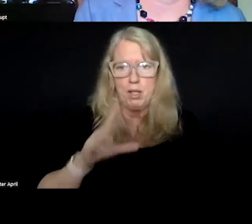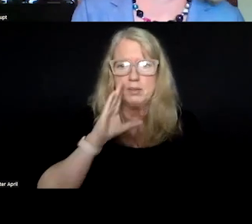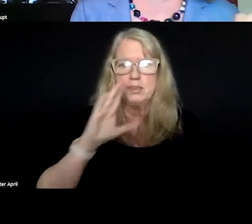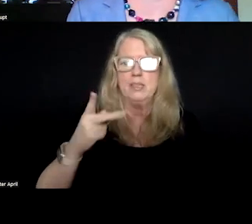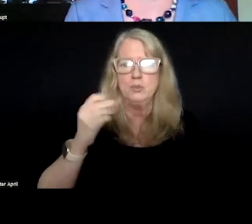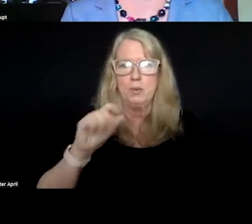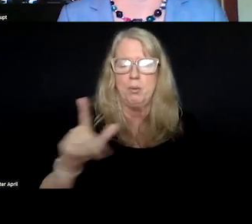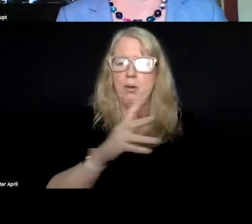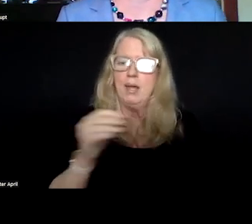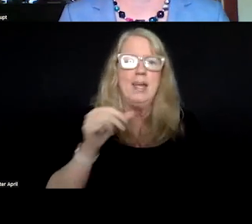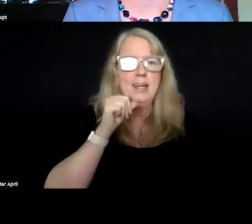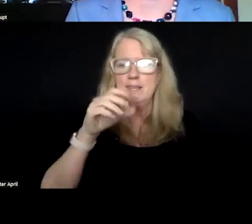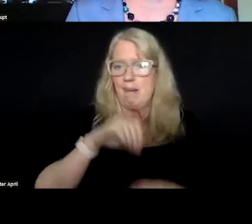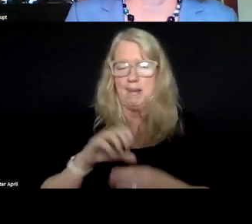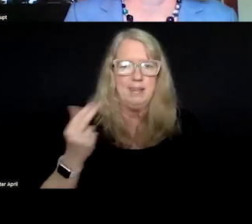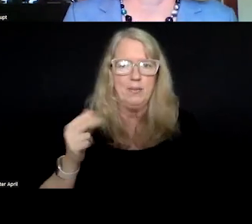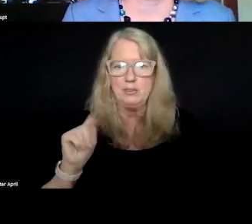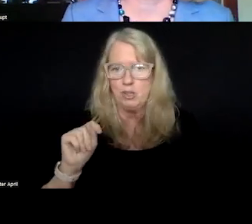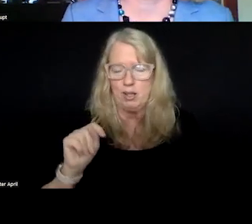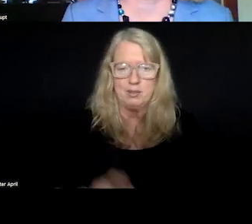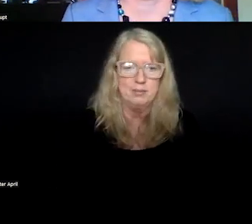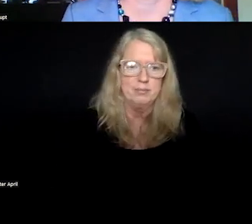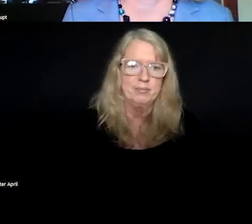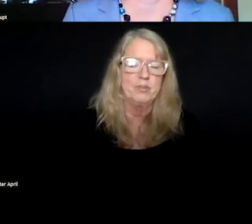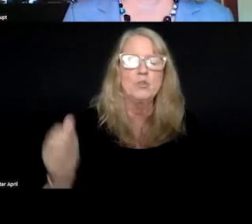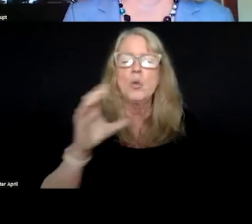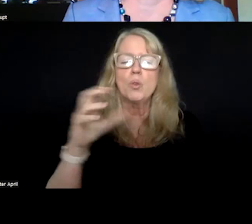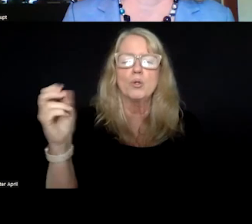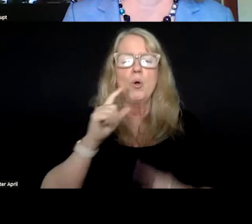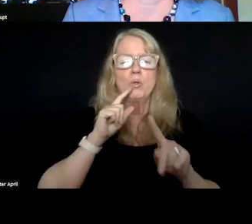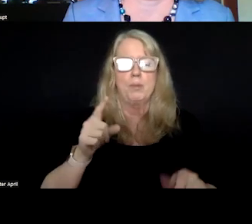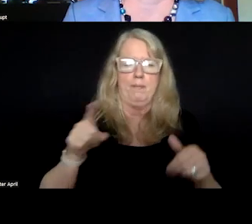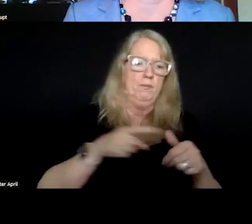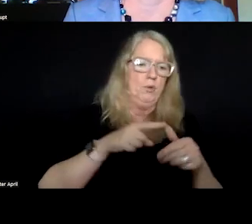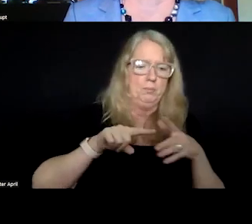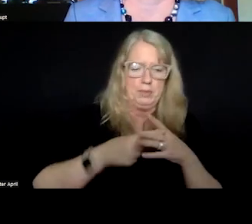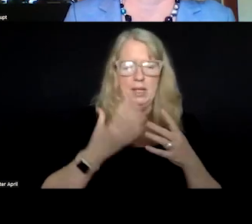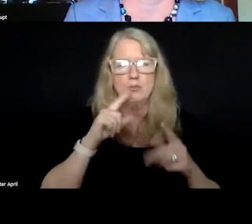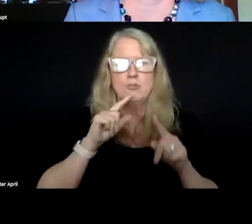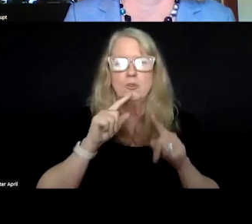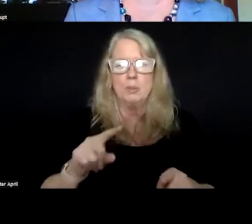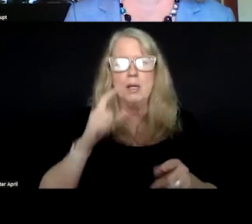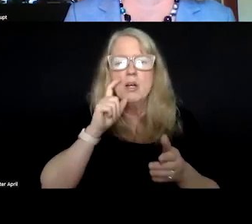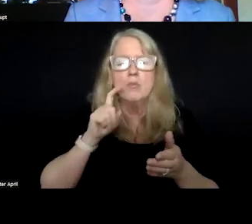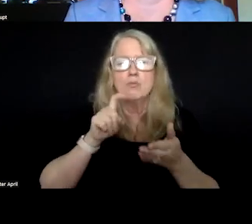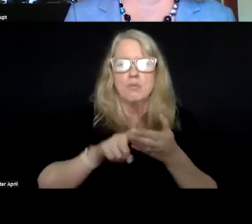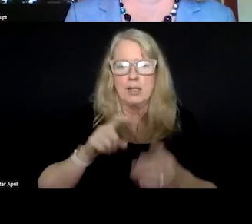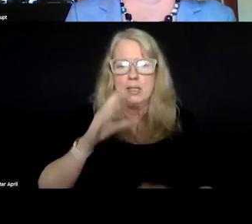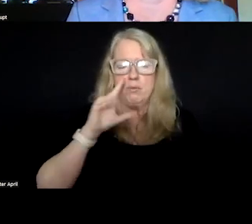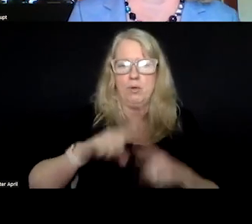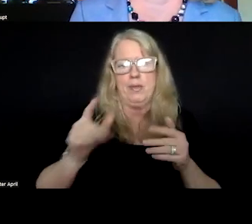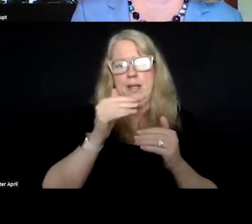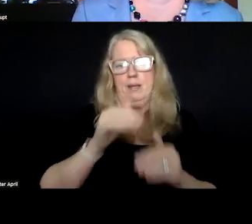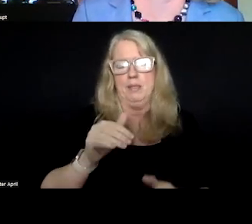poll and not in the chat. So the co-response model began as a response to the recognition of the limitations